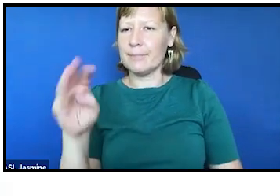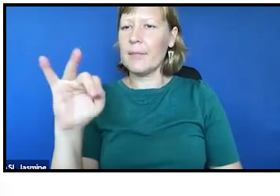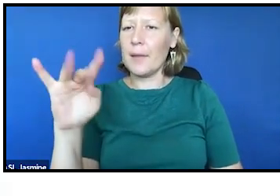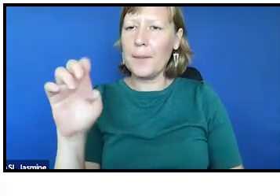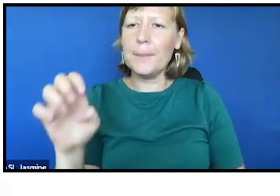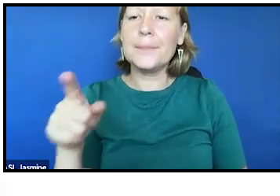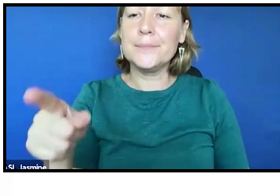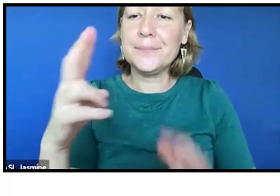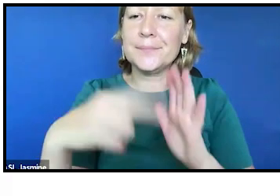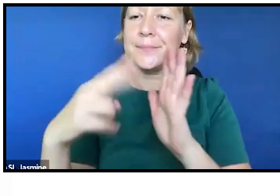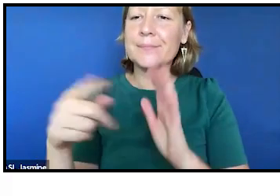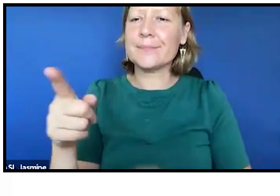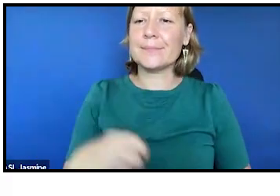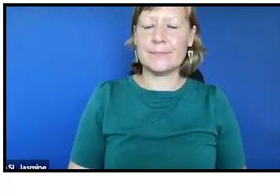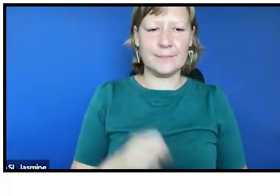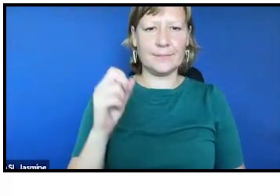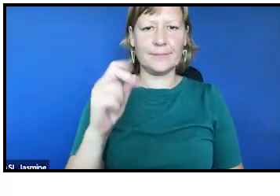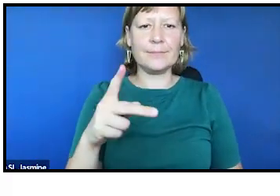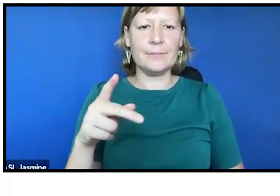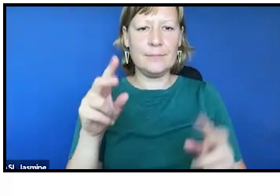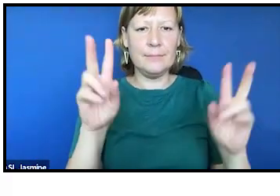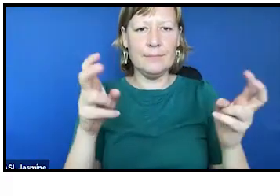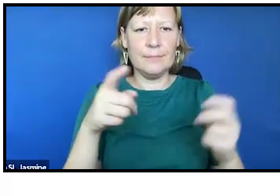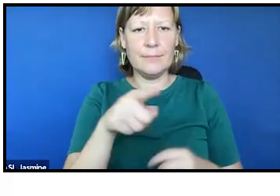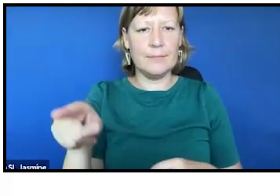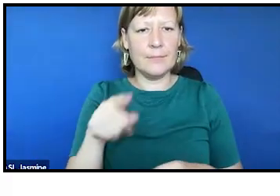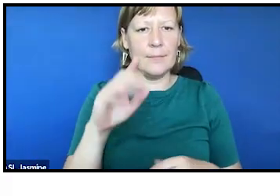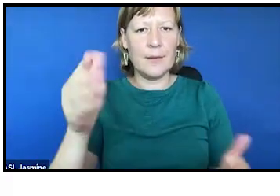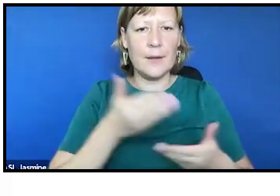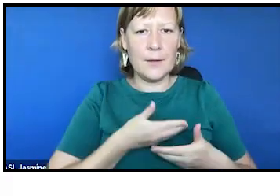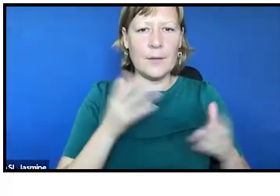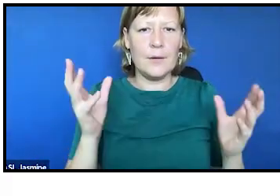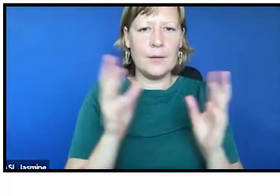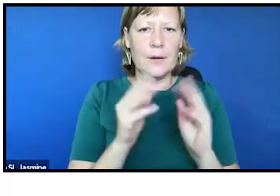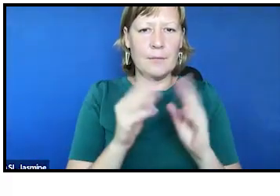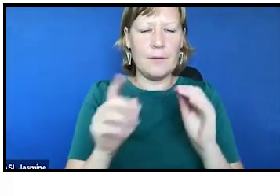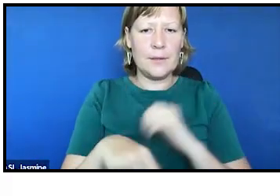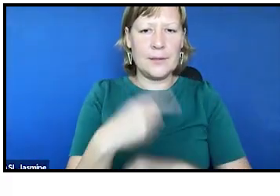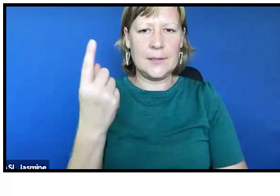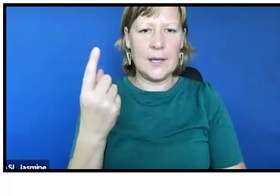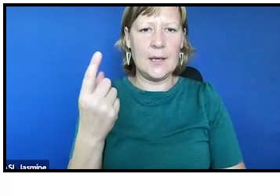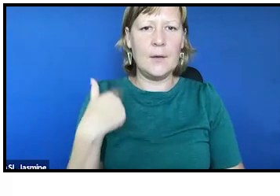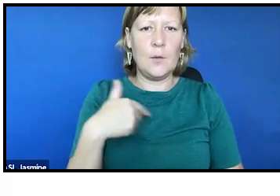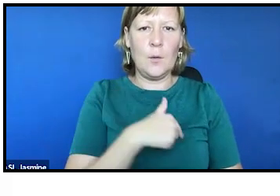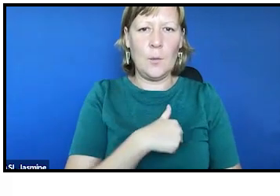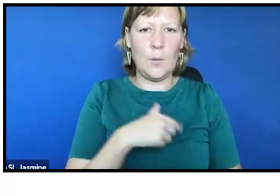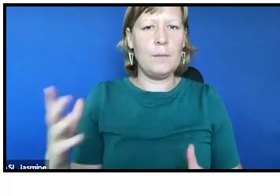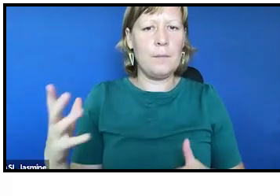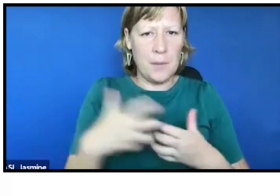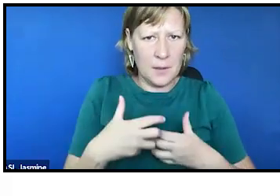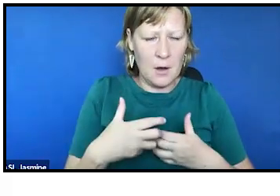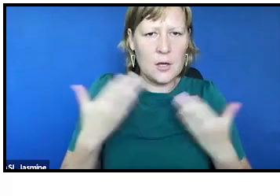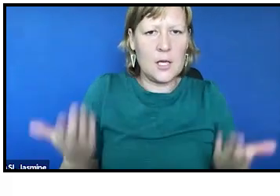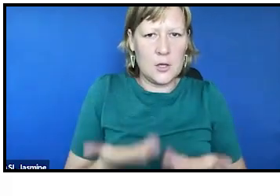you want. All right, it says, welcome to the conference day for We Belong Here. Day one of this year's event